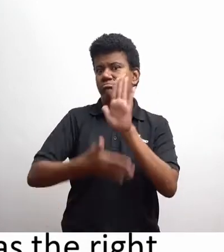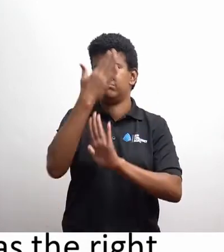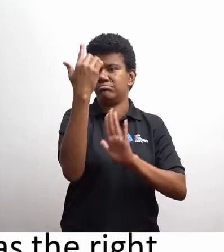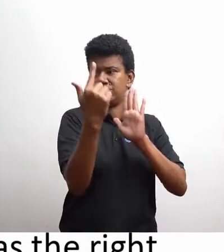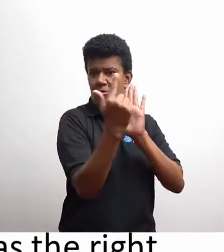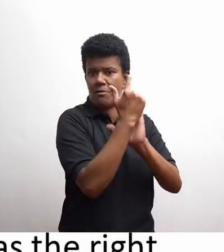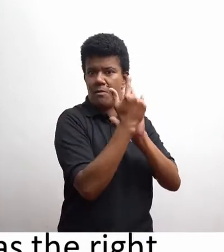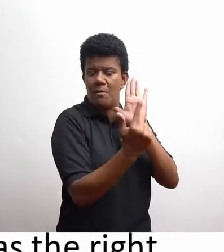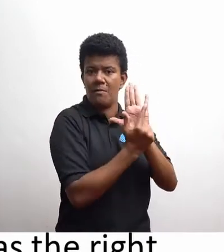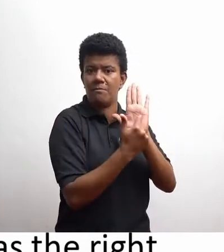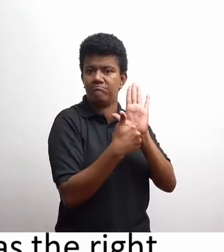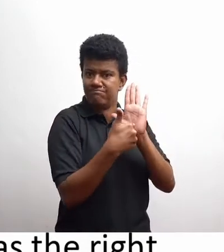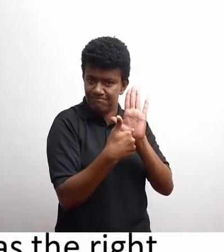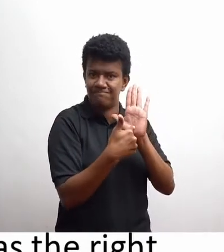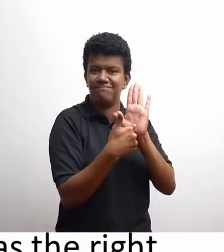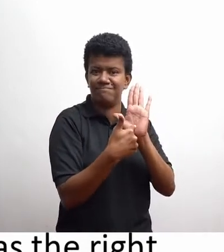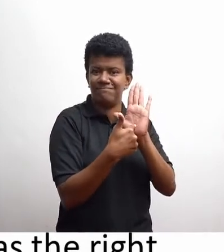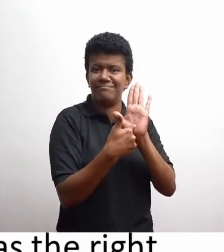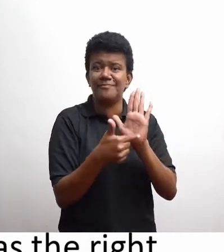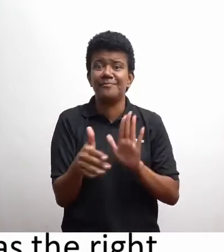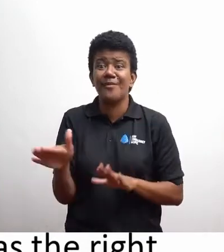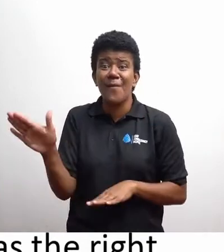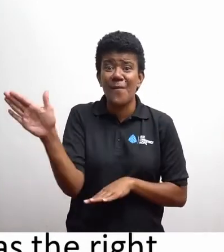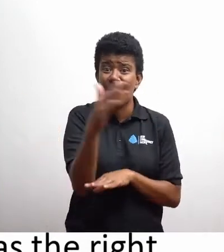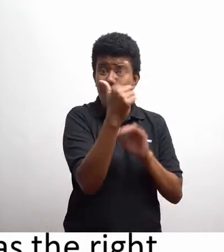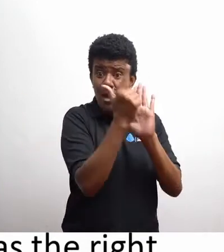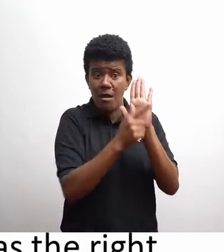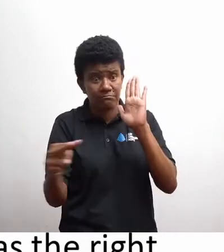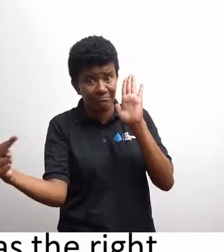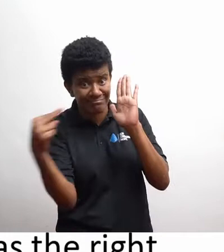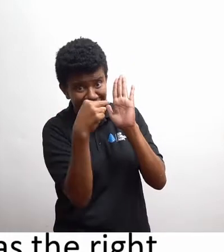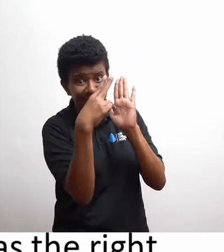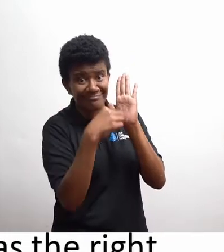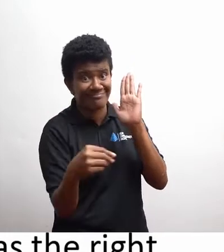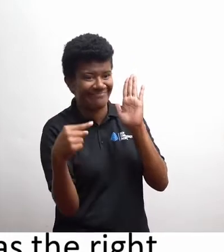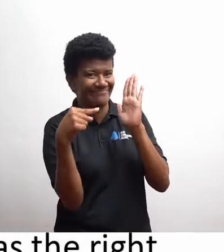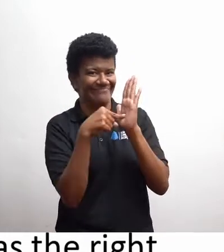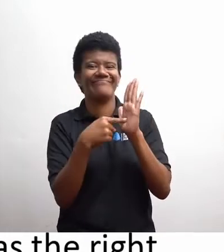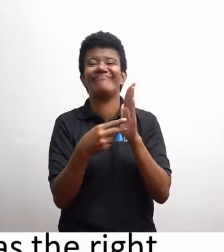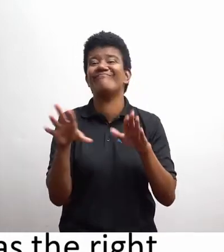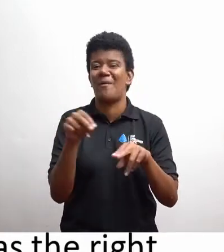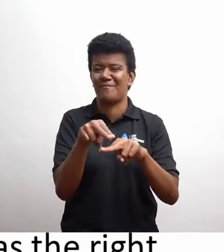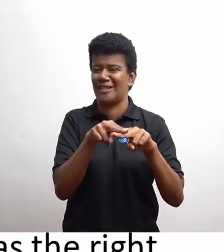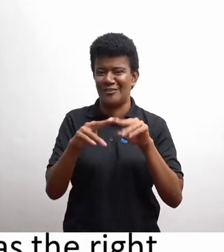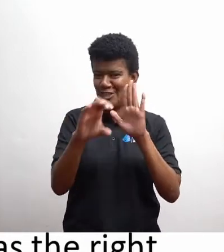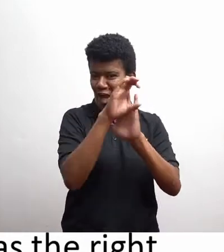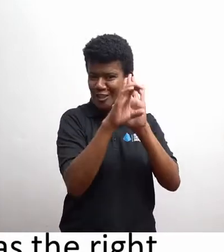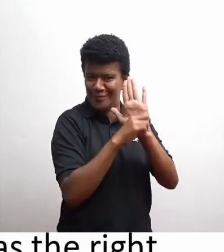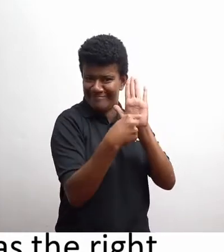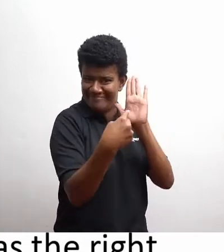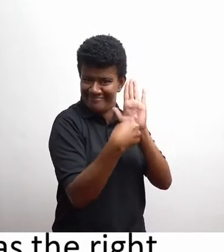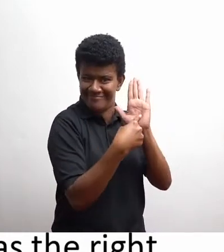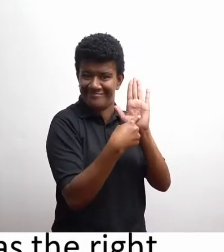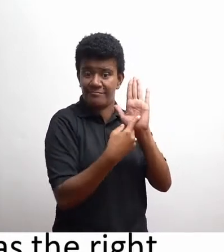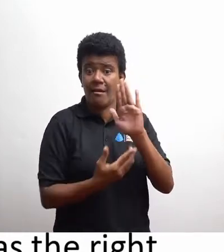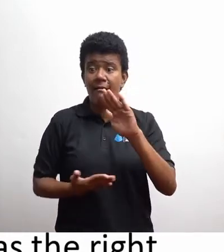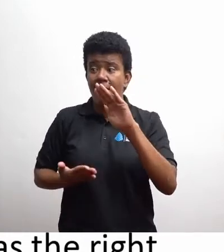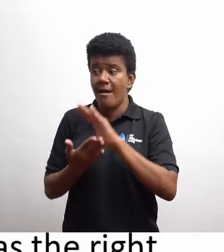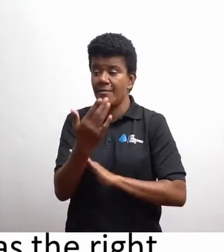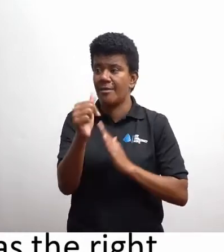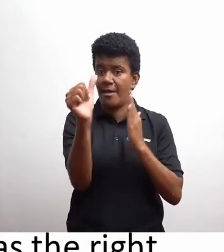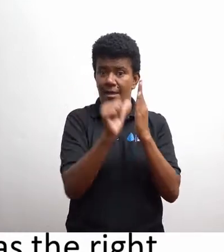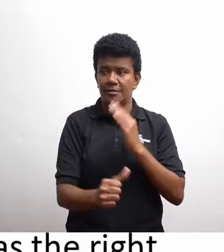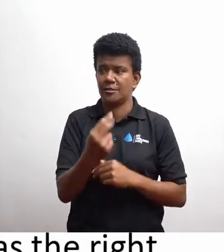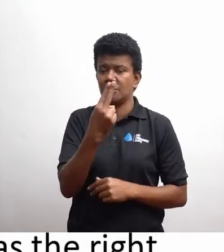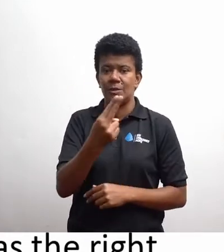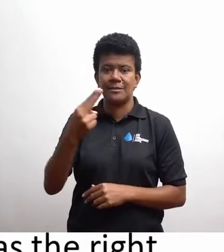land. All other laws devolve from the Fiji Constitution, right? So under Article 26